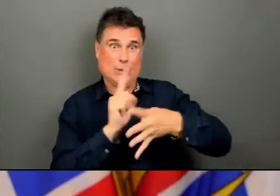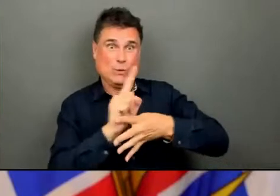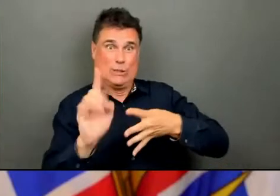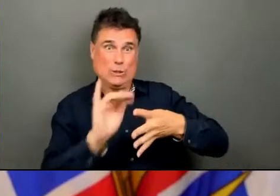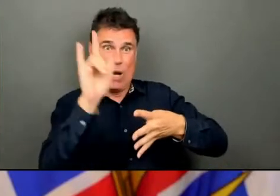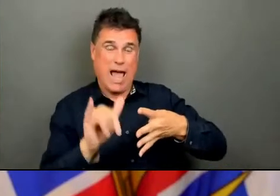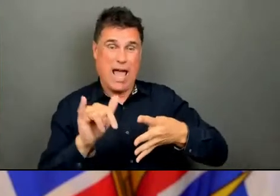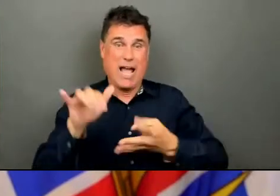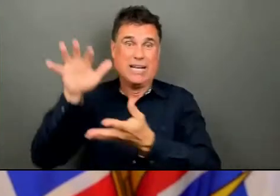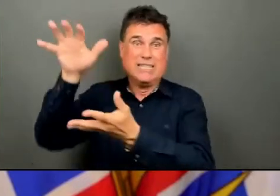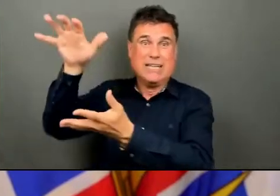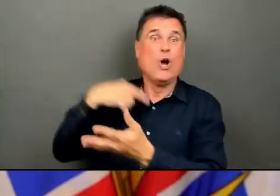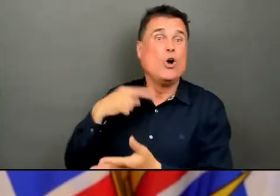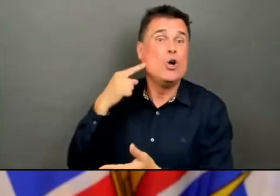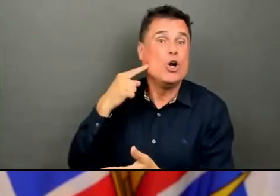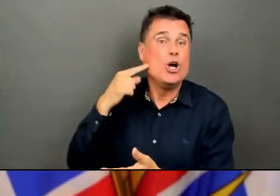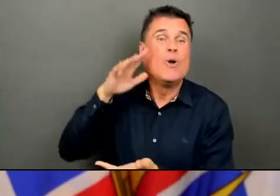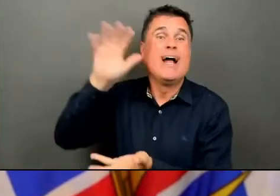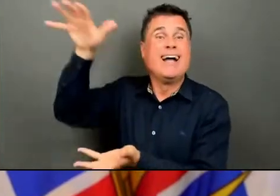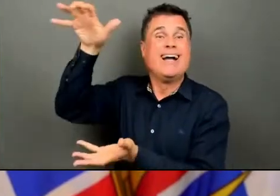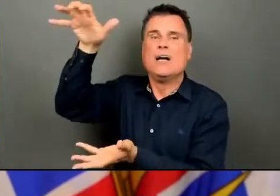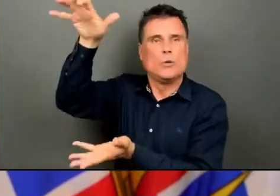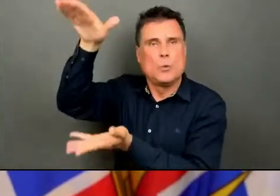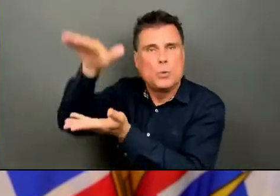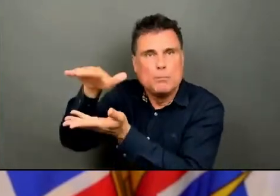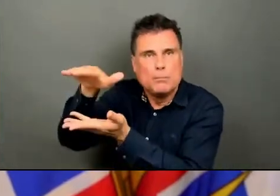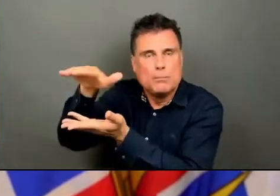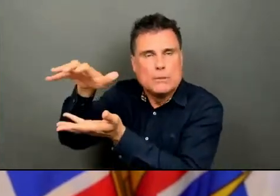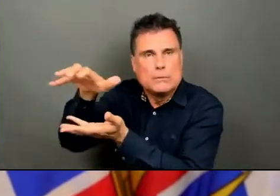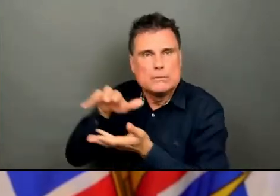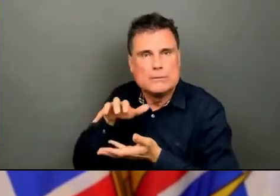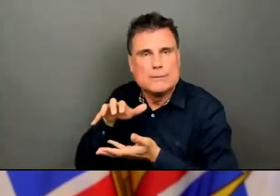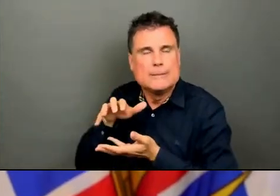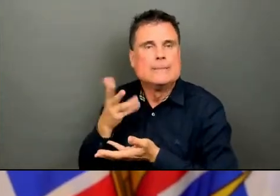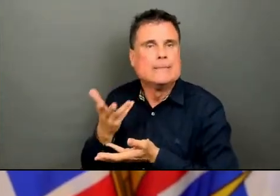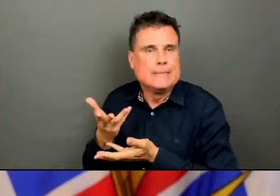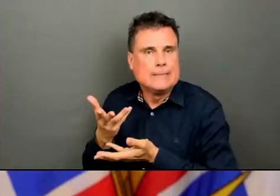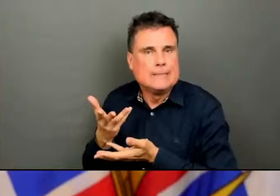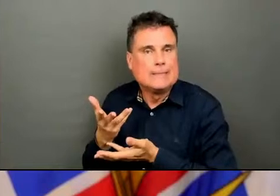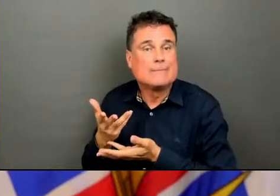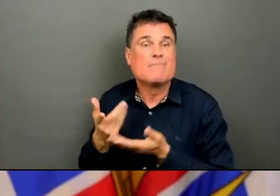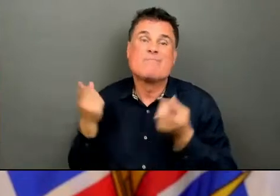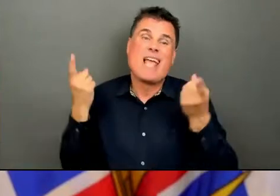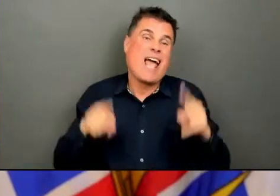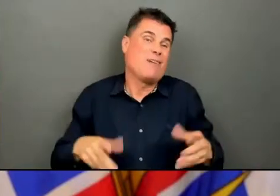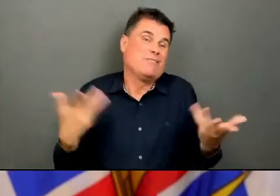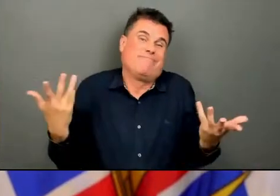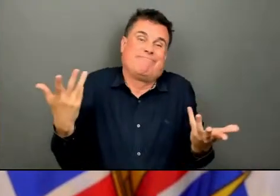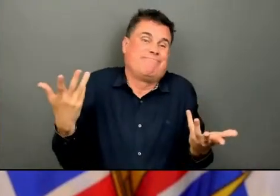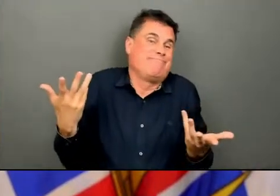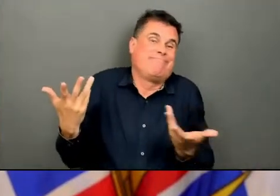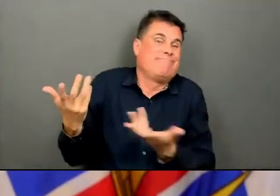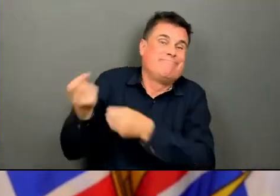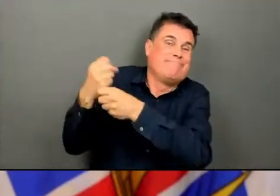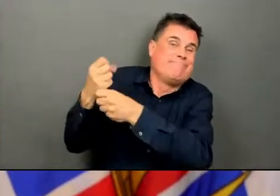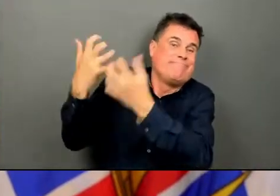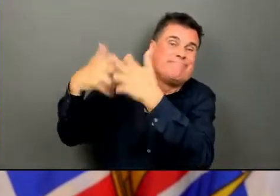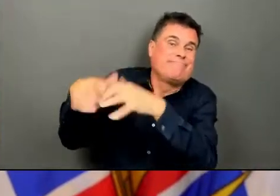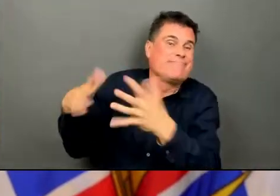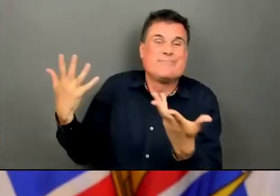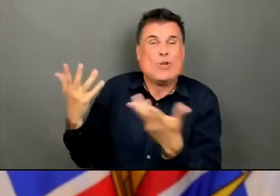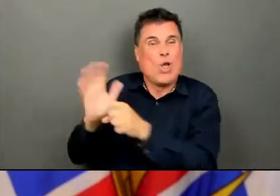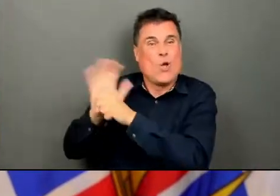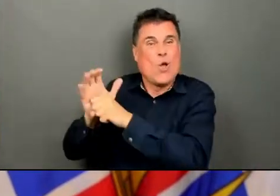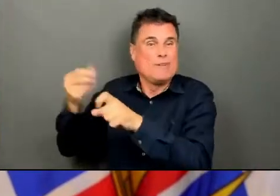is now, we've heard, will be reduced. So that is something that happens when we're in a global pandemic with a